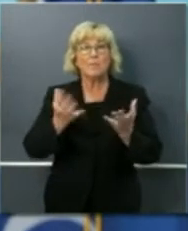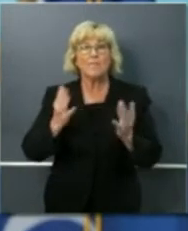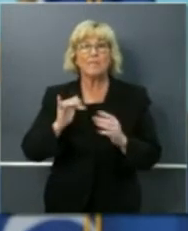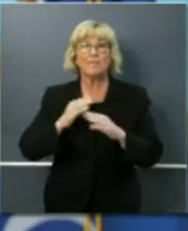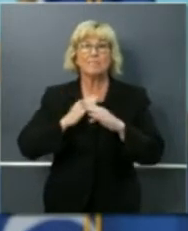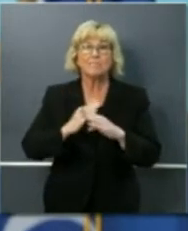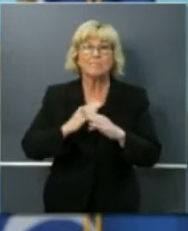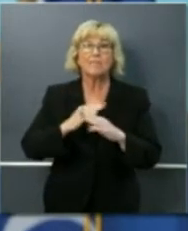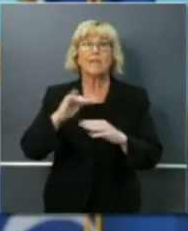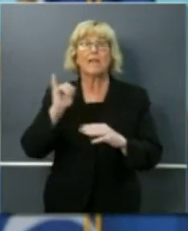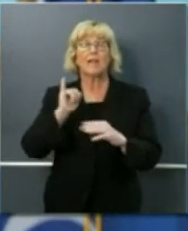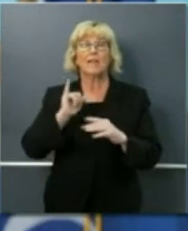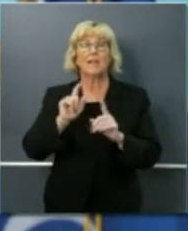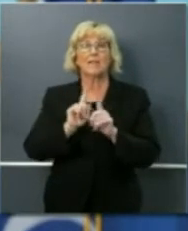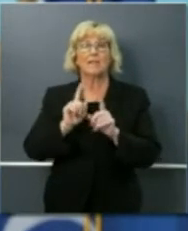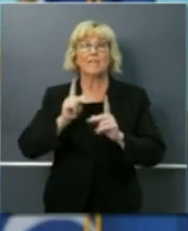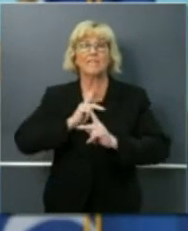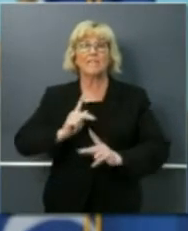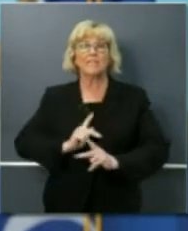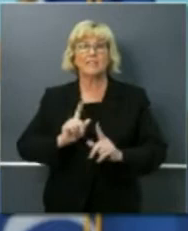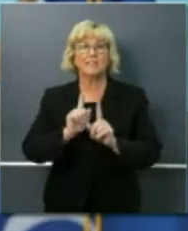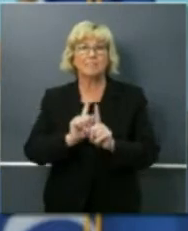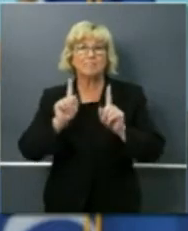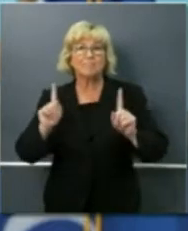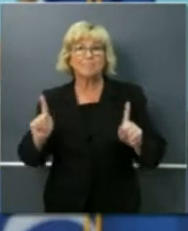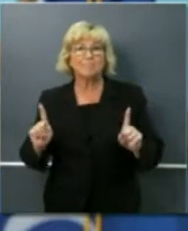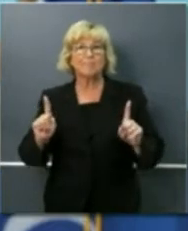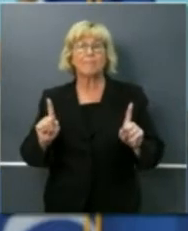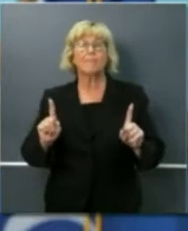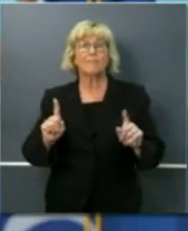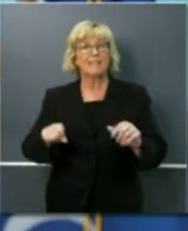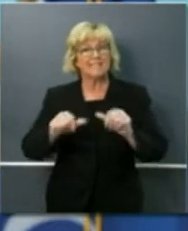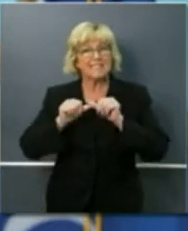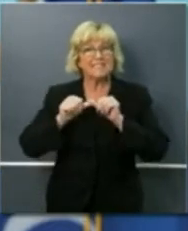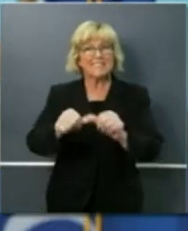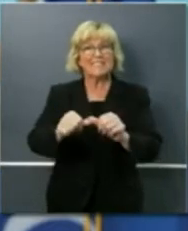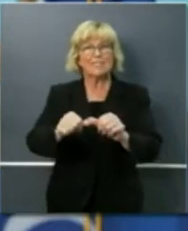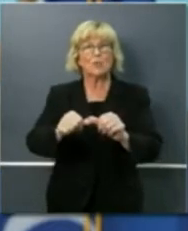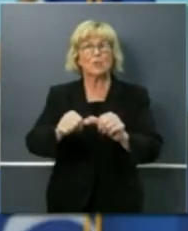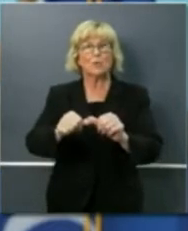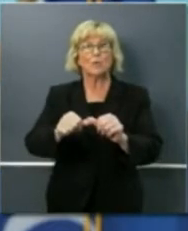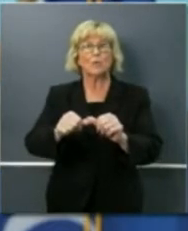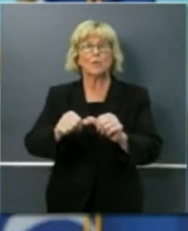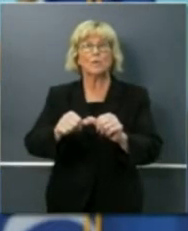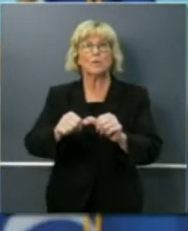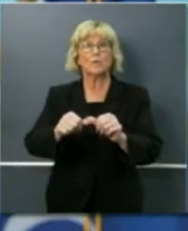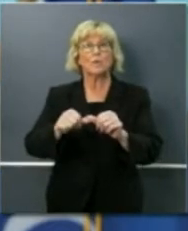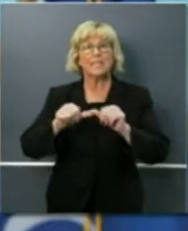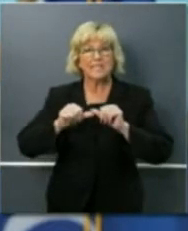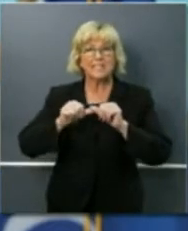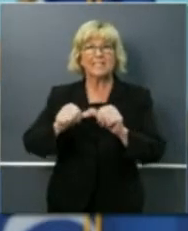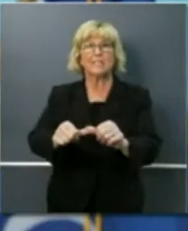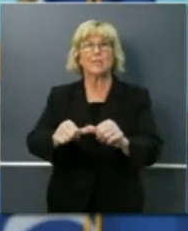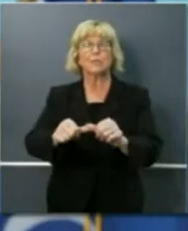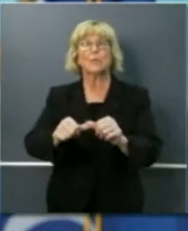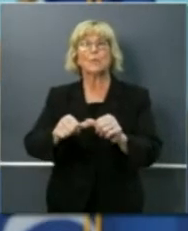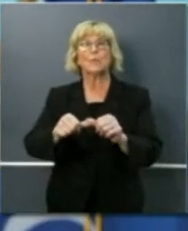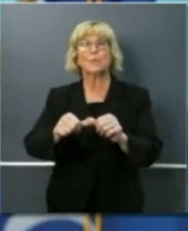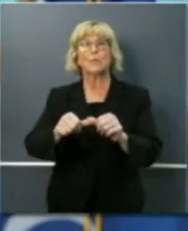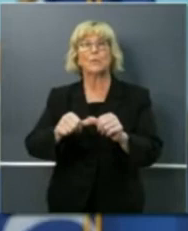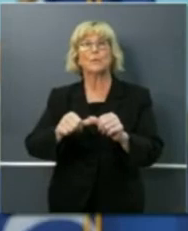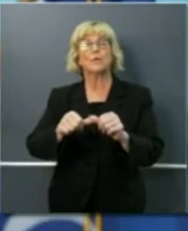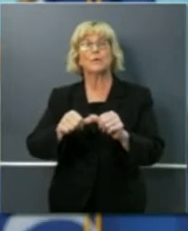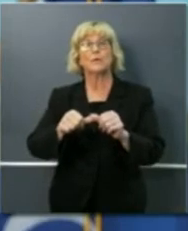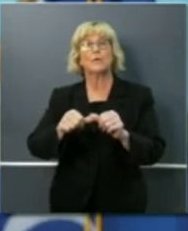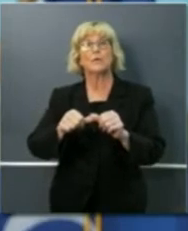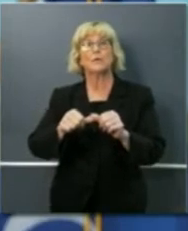physical distancing have provided for. So let us continue in that stead, continue in that spirit